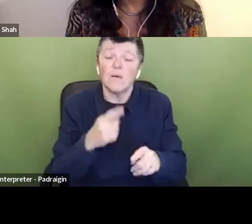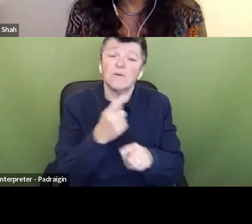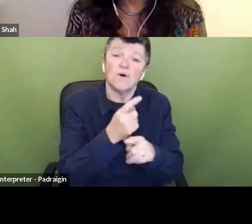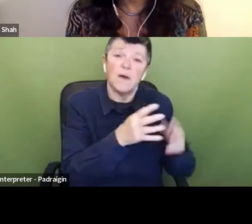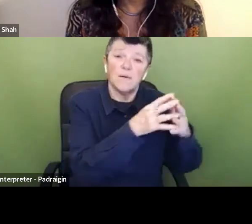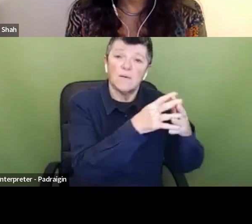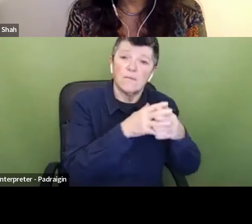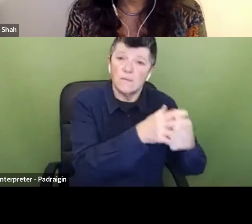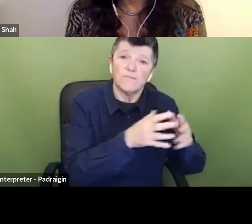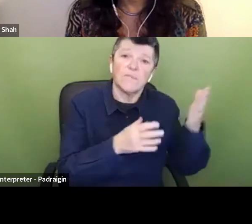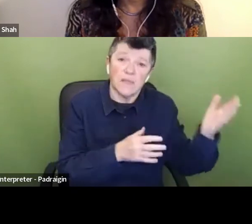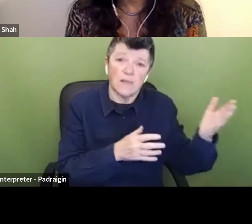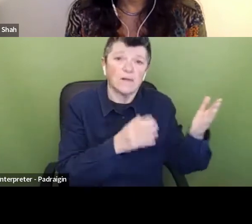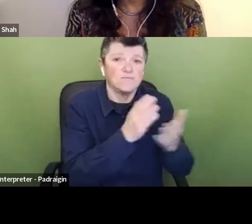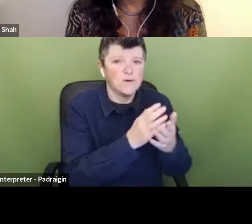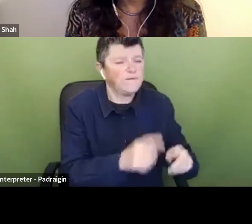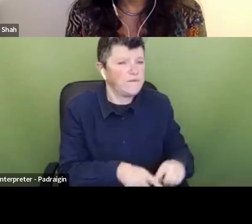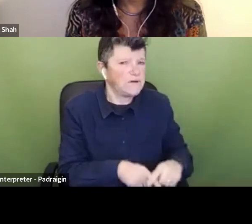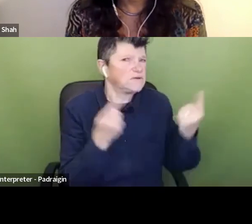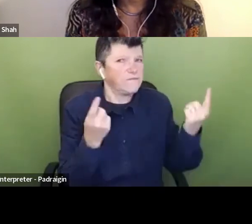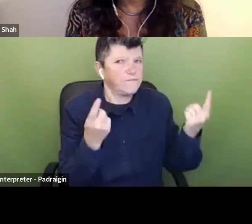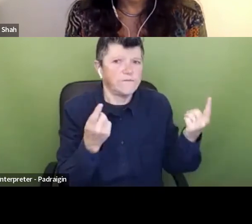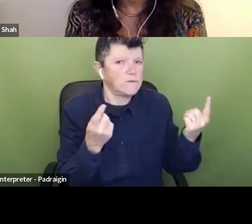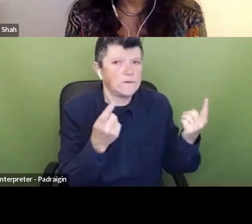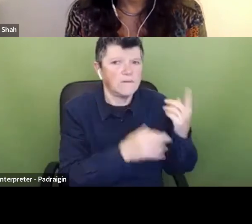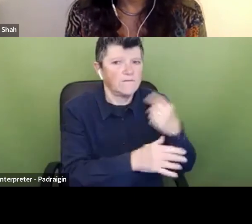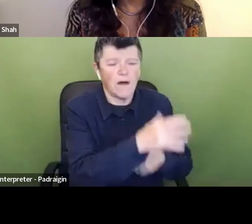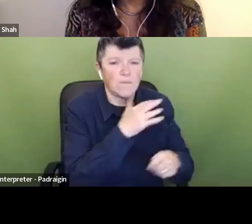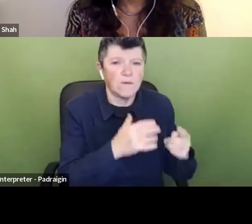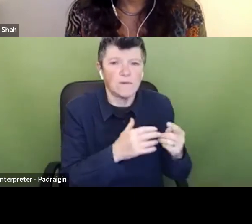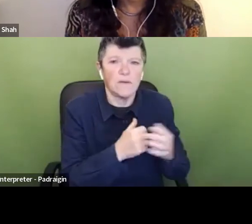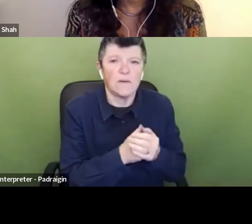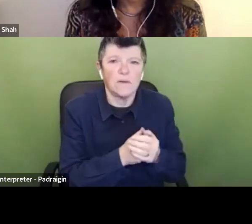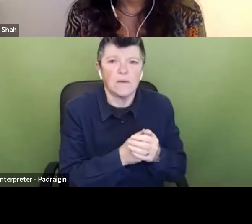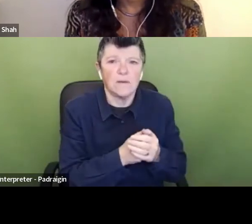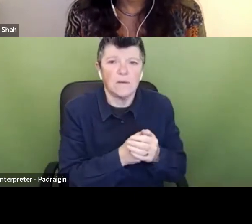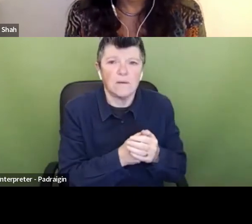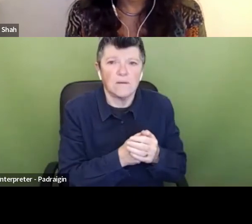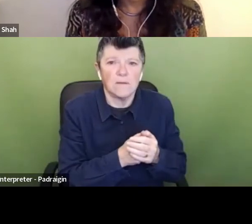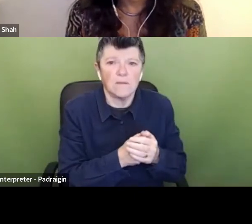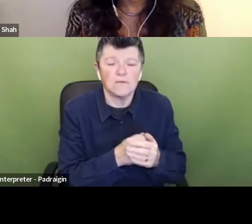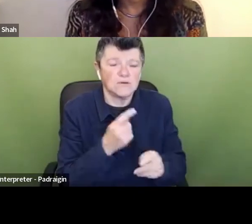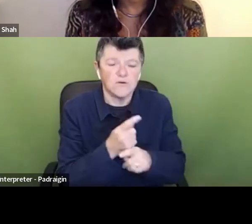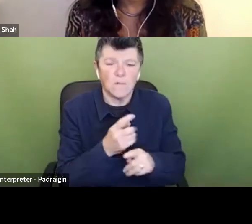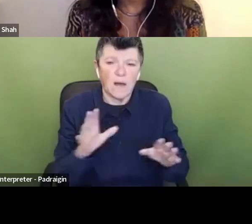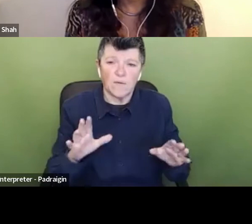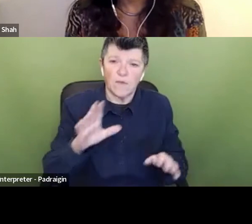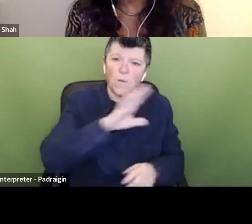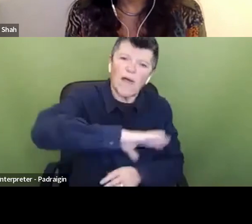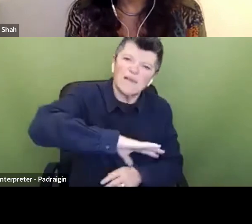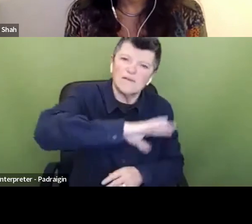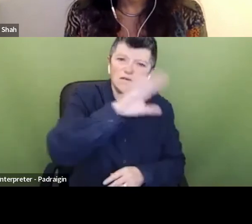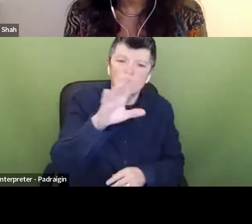really looking at a very different environment. Just to talk about the West, which is really what I know